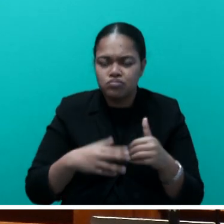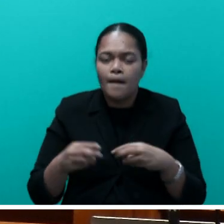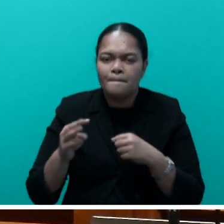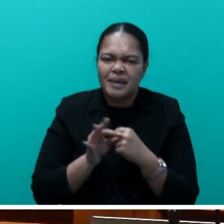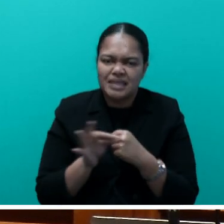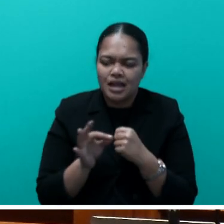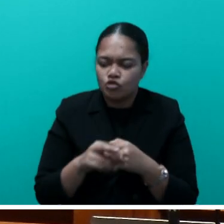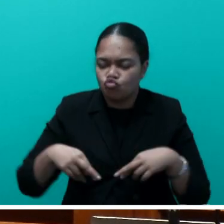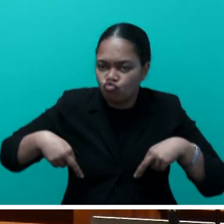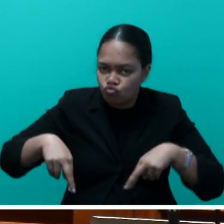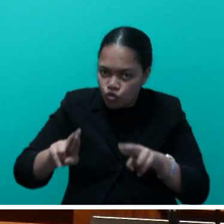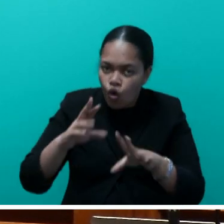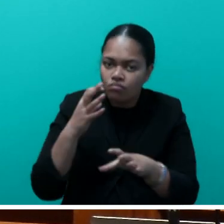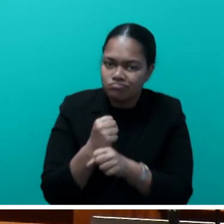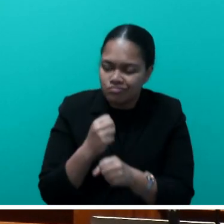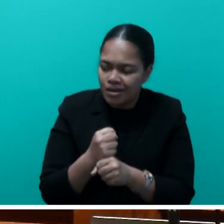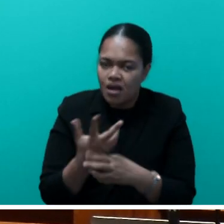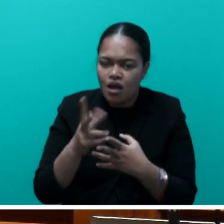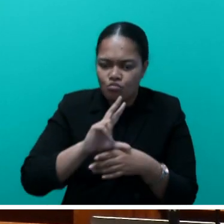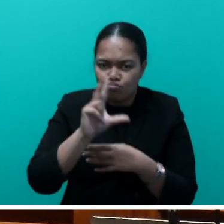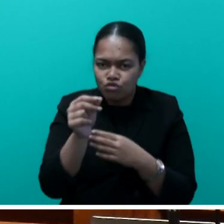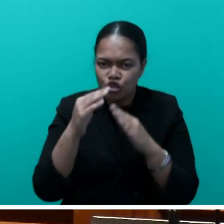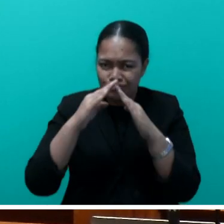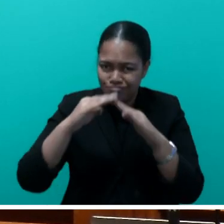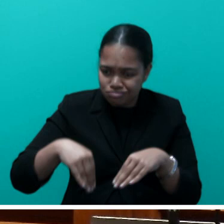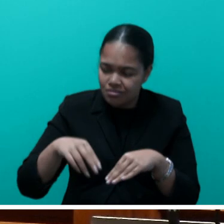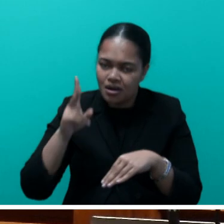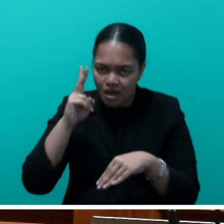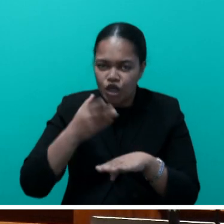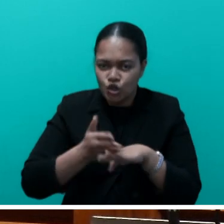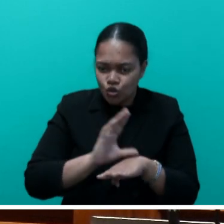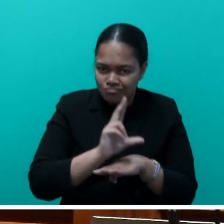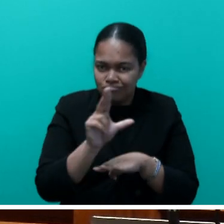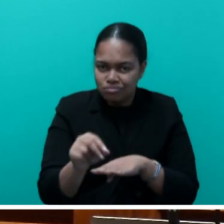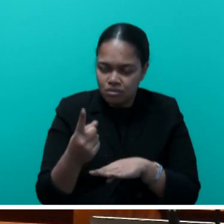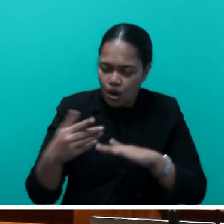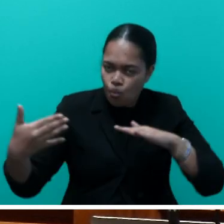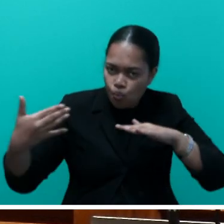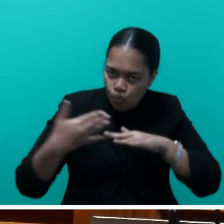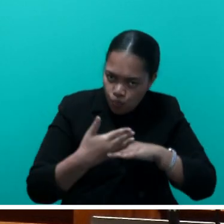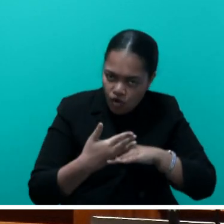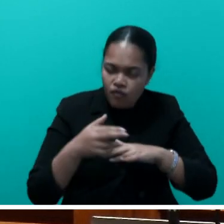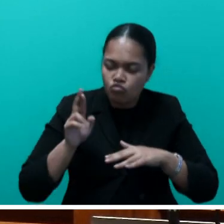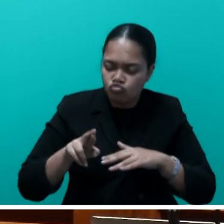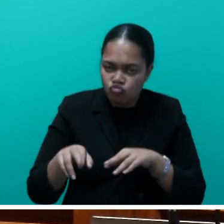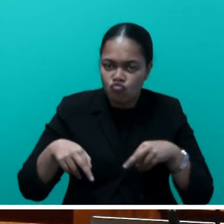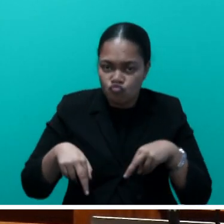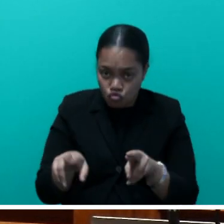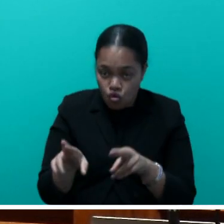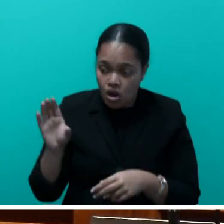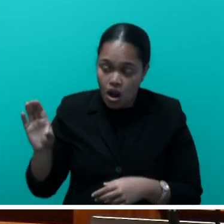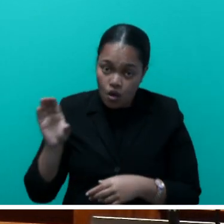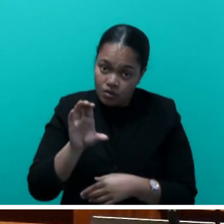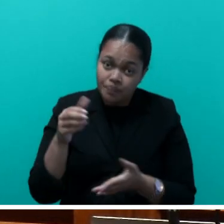roads, upgrading and replacement of bridges and jetties, and the upgrading of rural roads. The Ministry also acknowledges the allocation of an